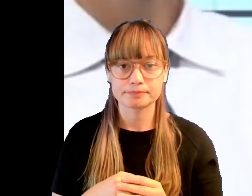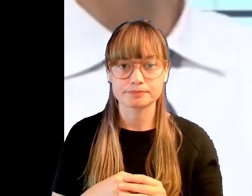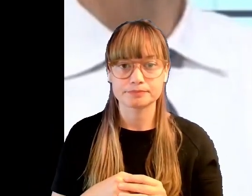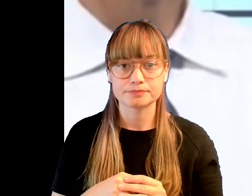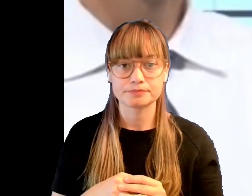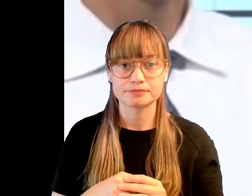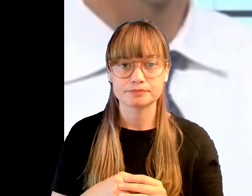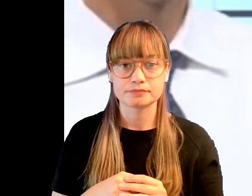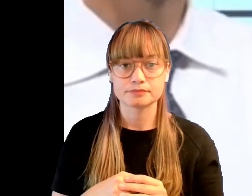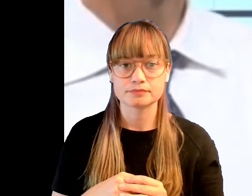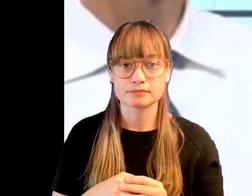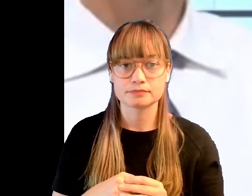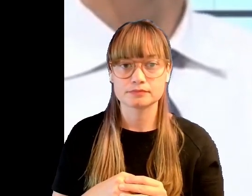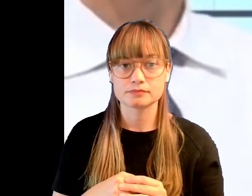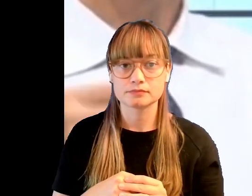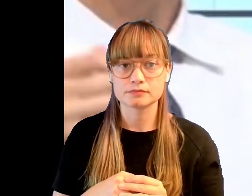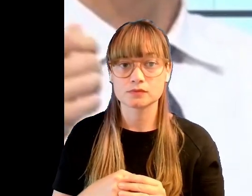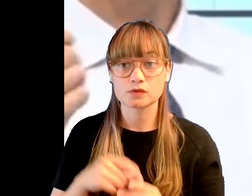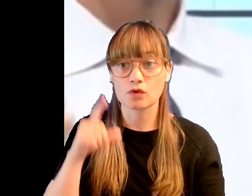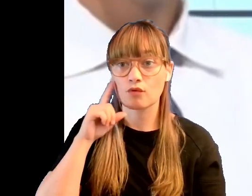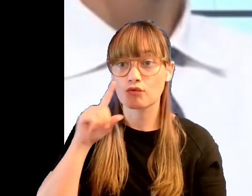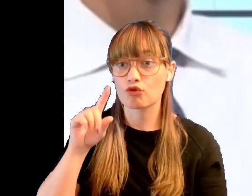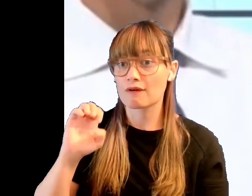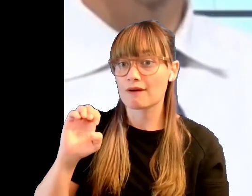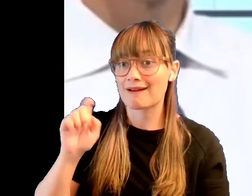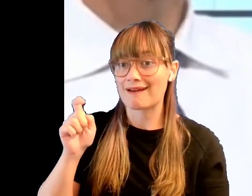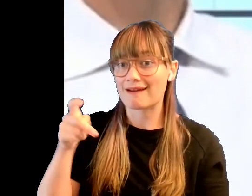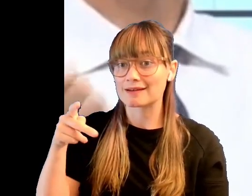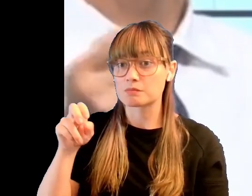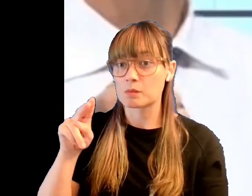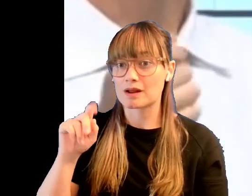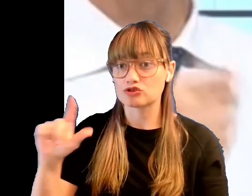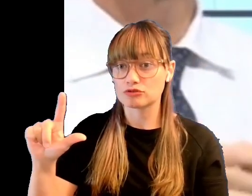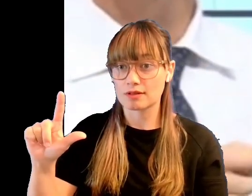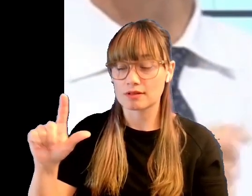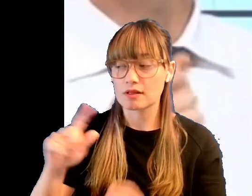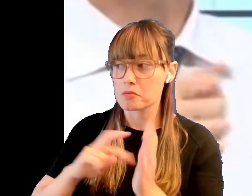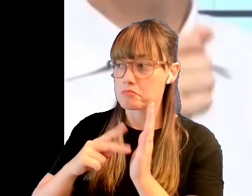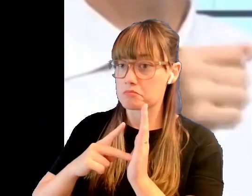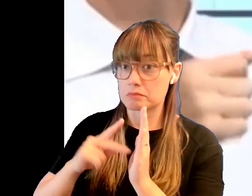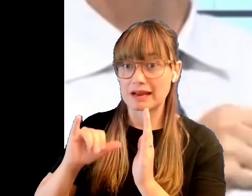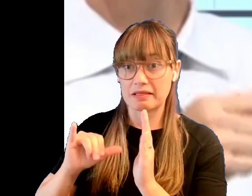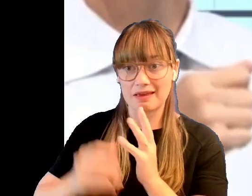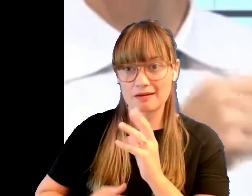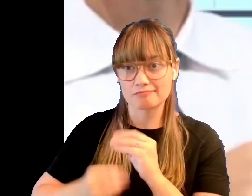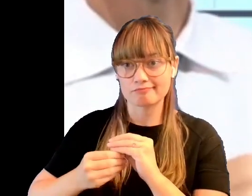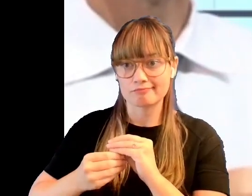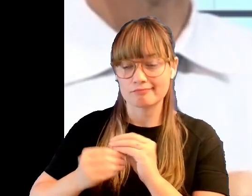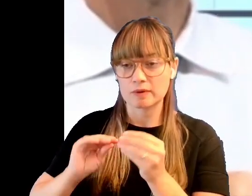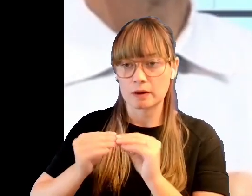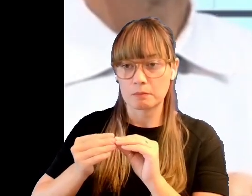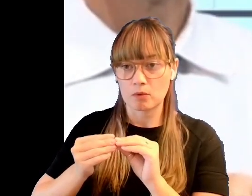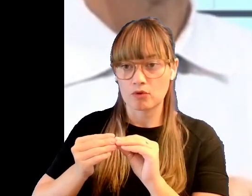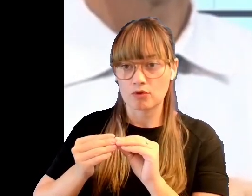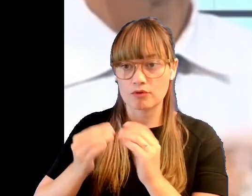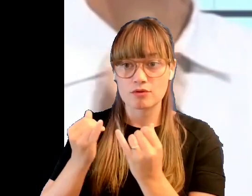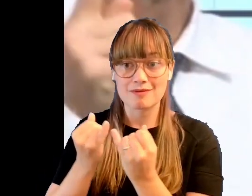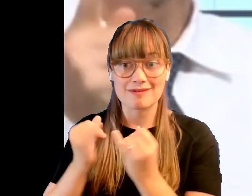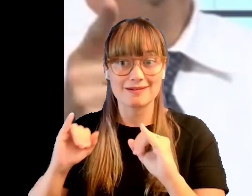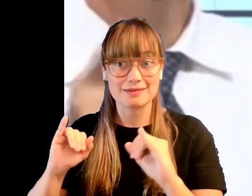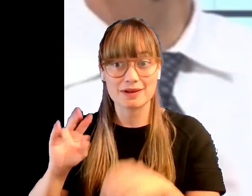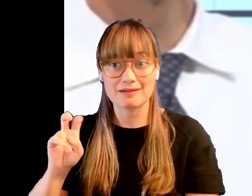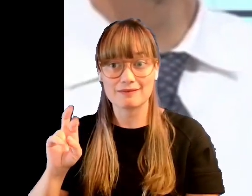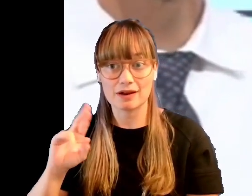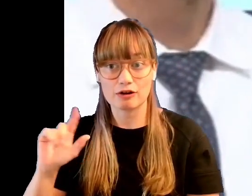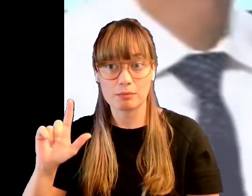In exponential functions, the x variable, the input independent variable, is